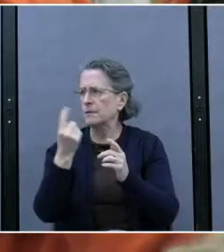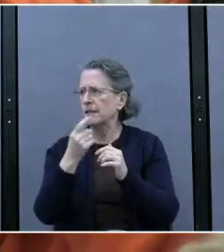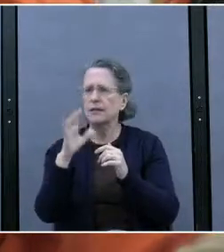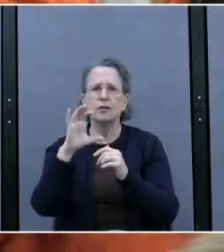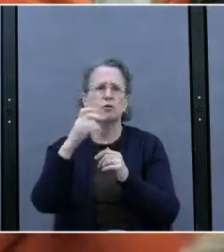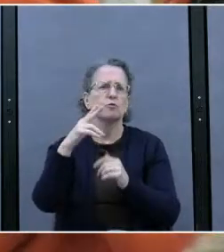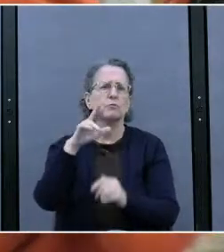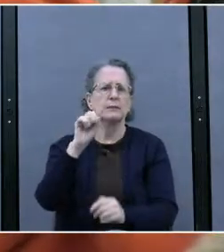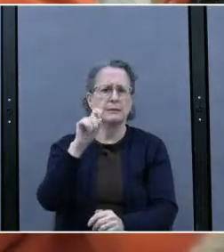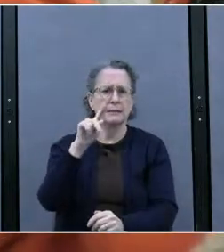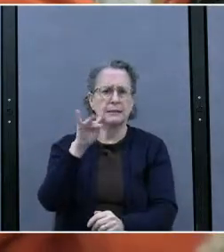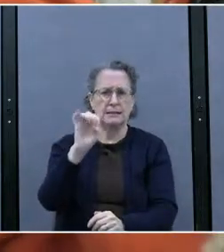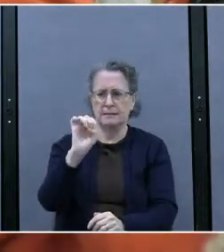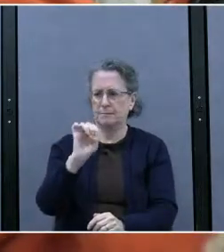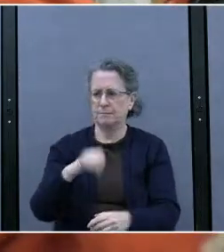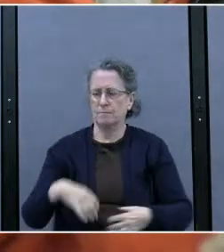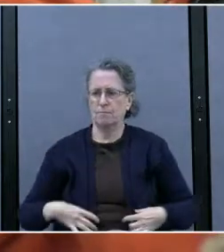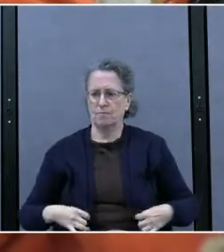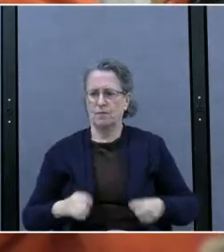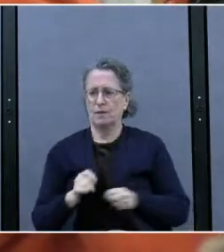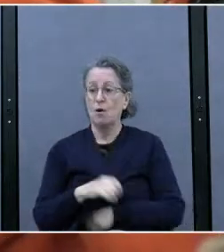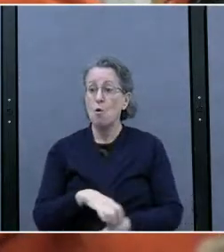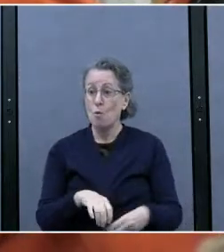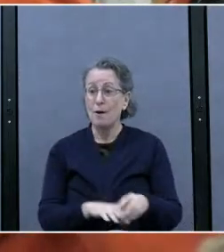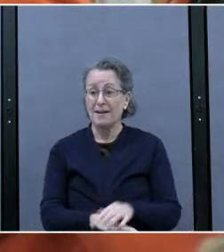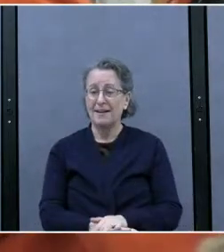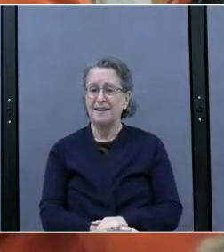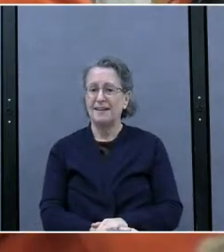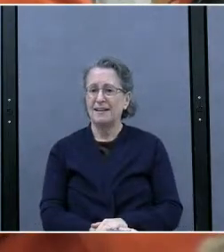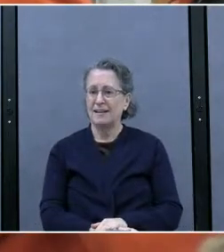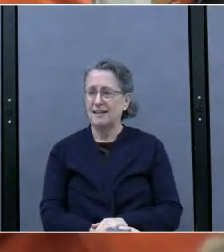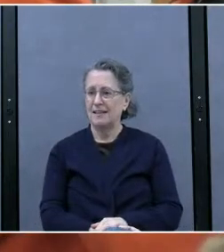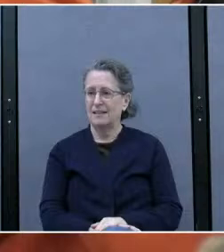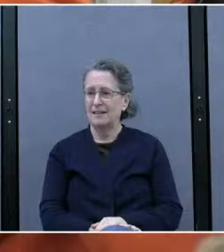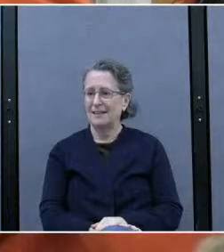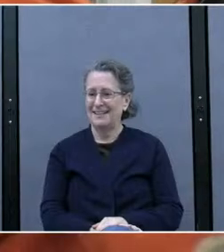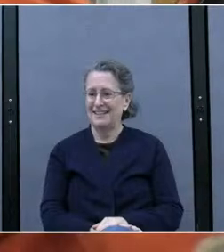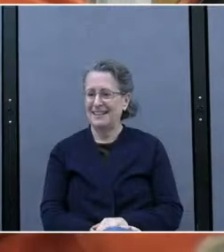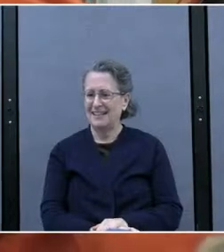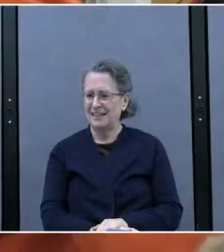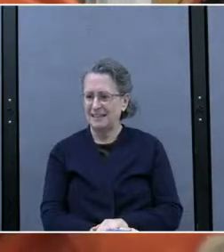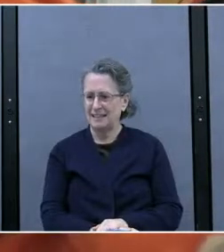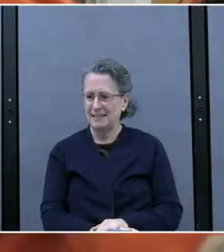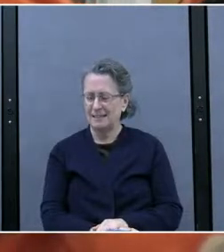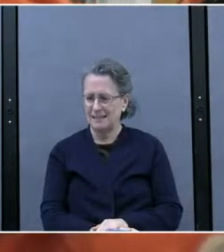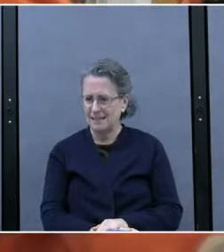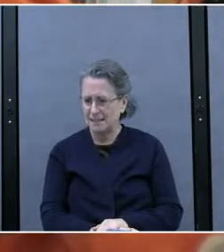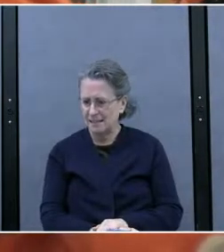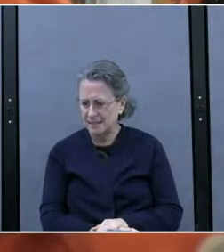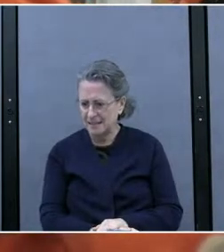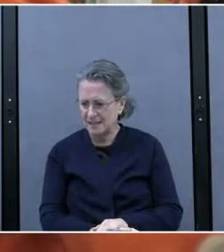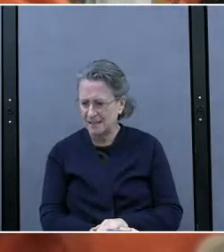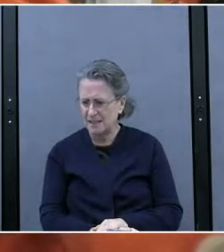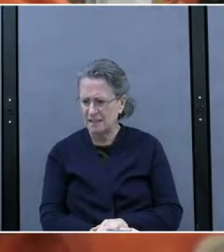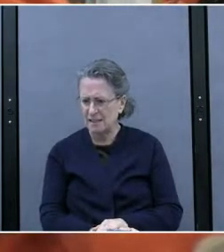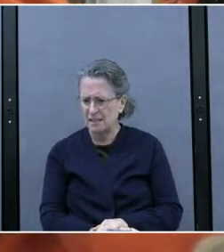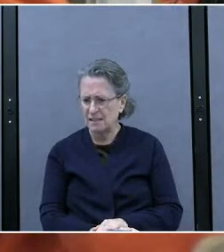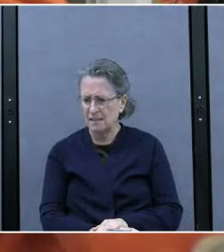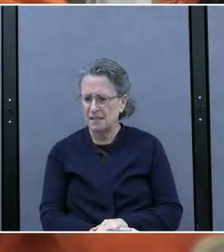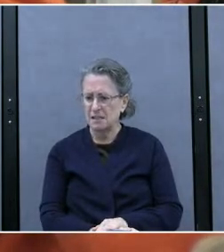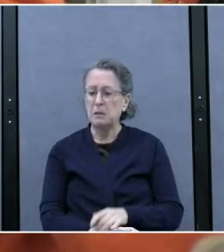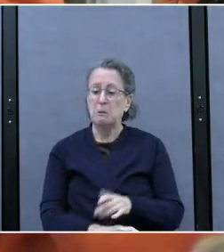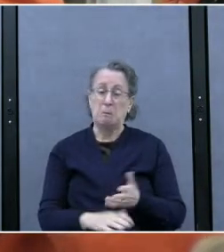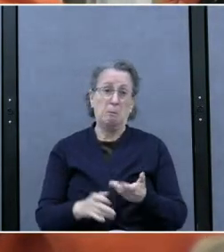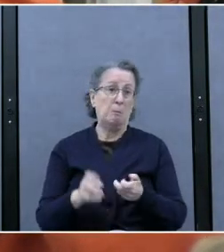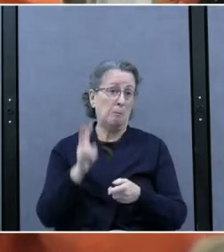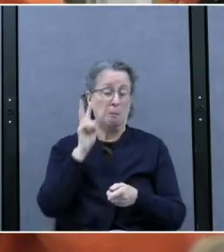is. What was my question? How many towns is Bob Fisher